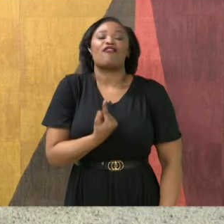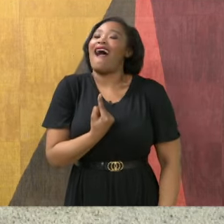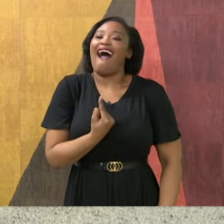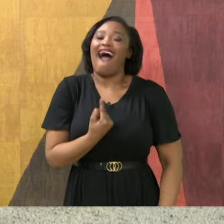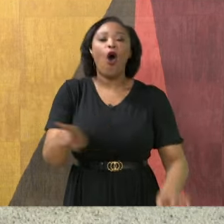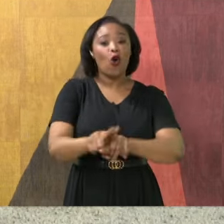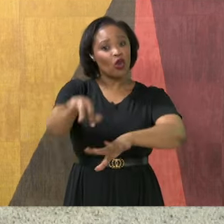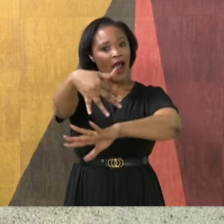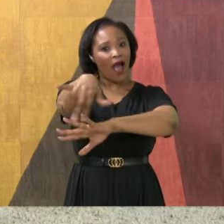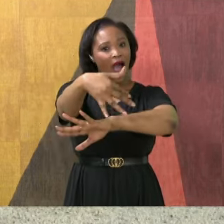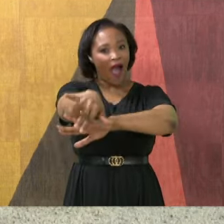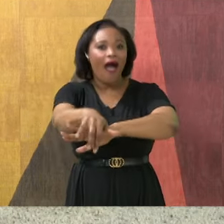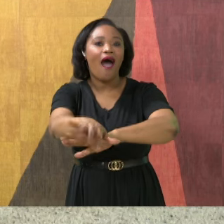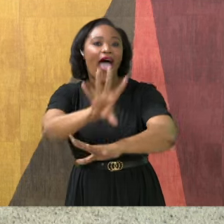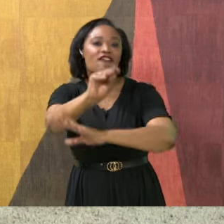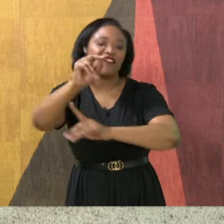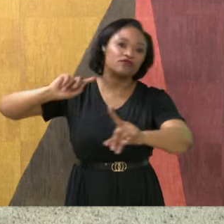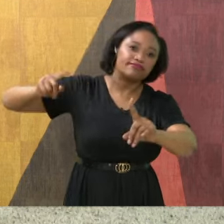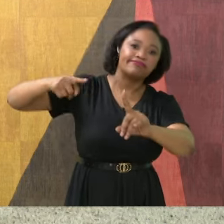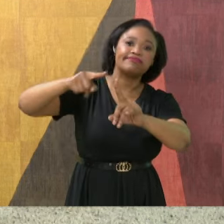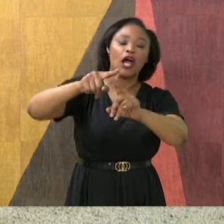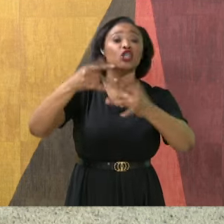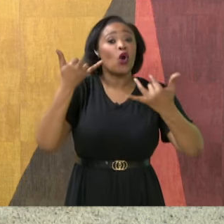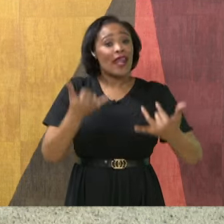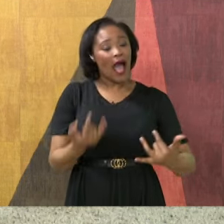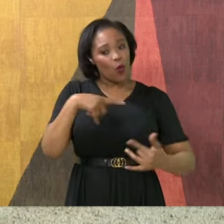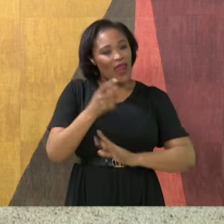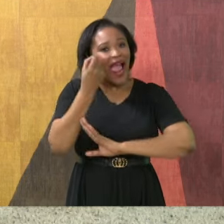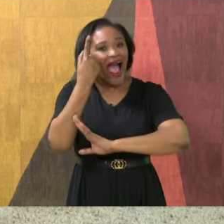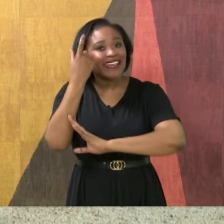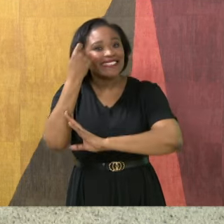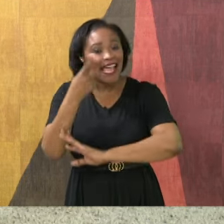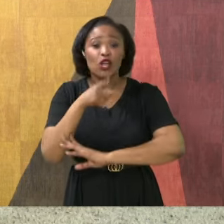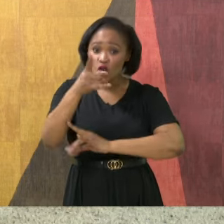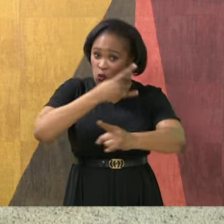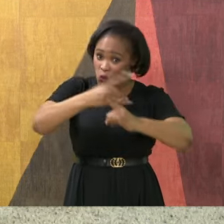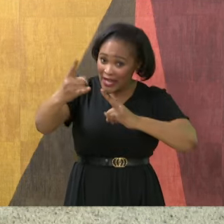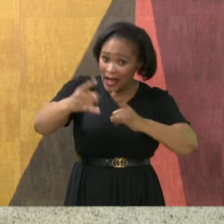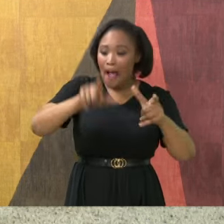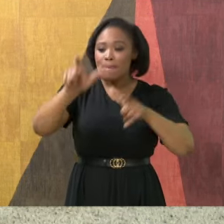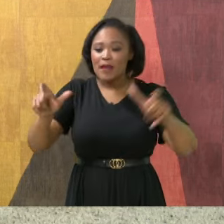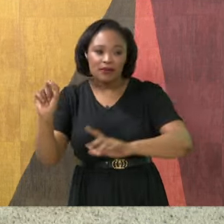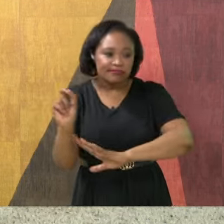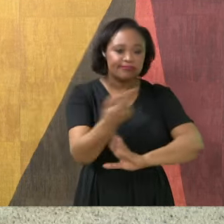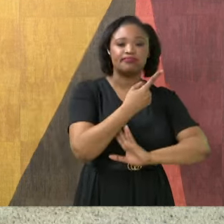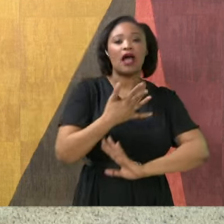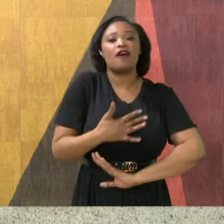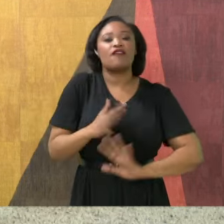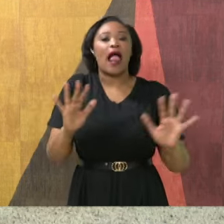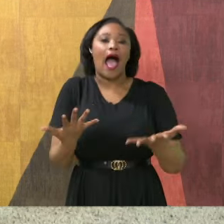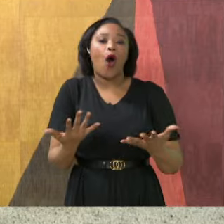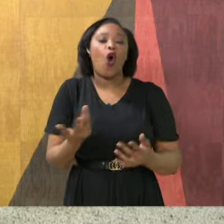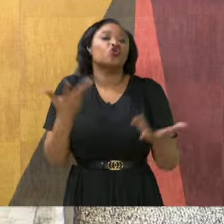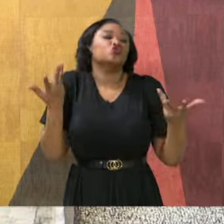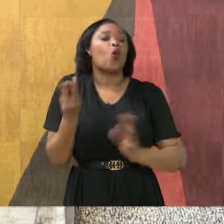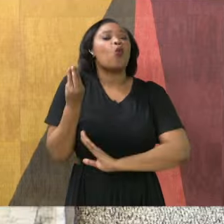to know you, we're getting to understand just how much what your win has done and is doing for people out there. And this is why a message came through on the WhatsApp line that said,